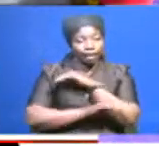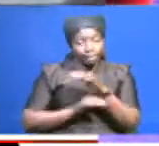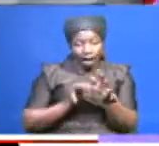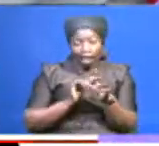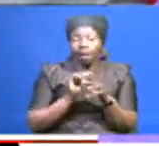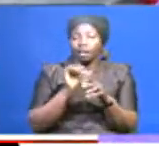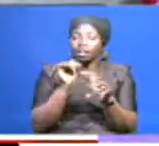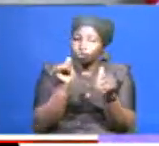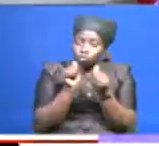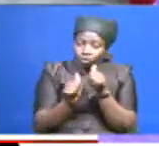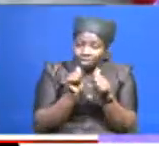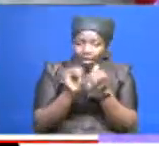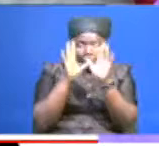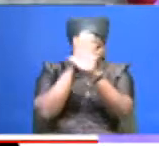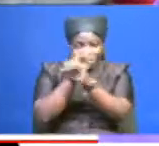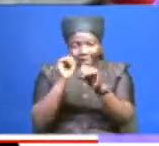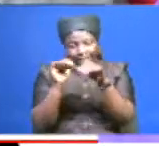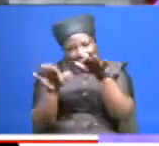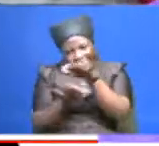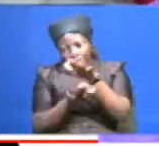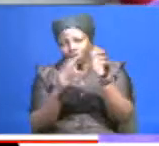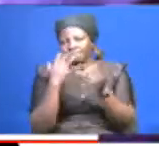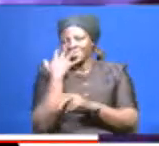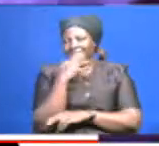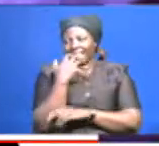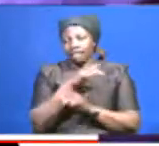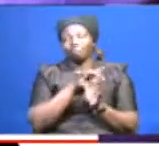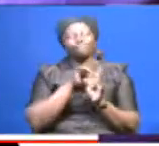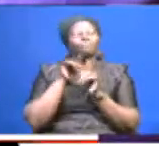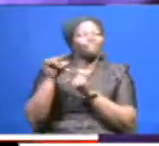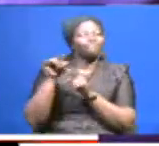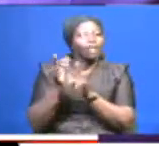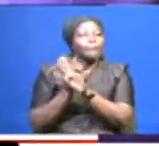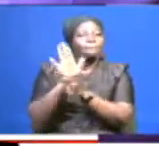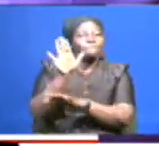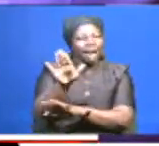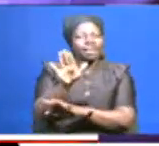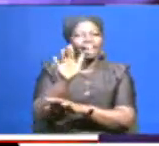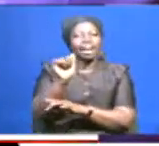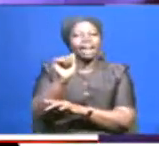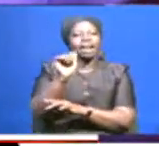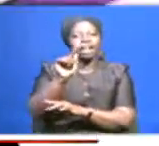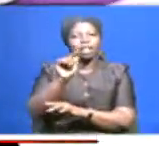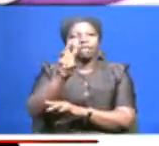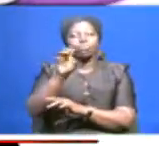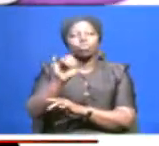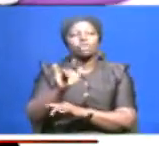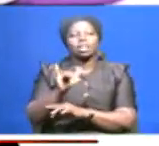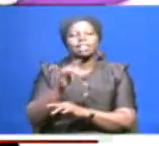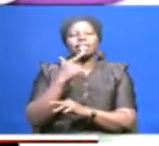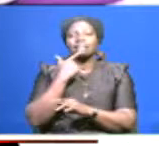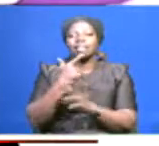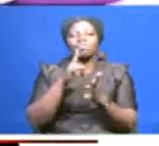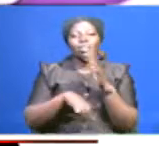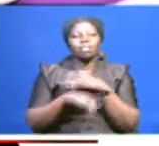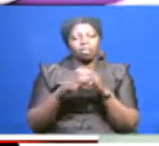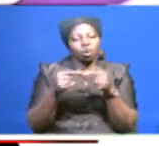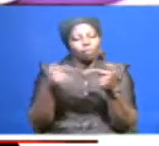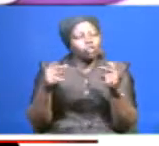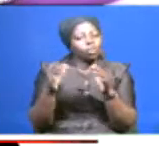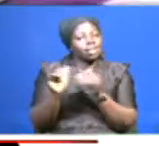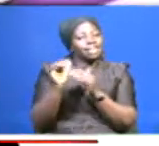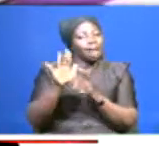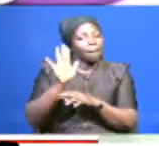President Rigathi Gachagua threw back at Atwoli, terming the opposition leaders as his close allies. Waandalie